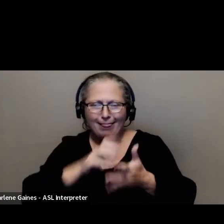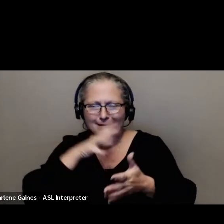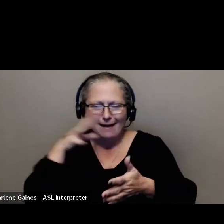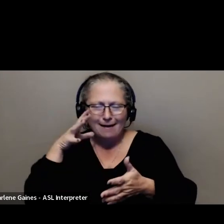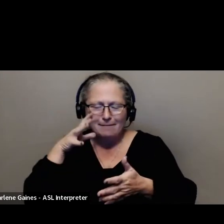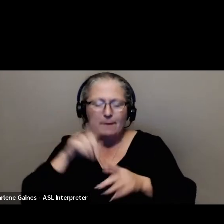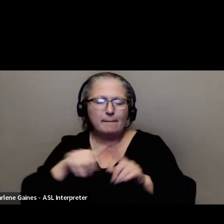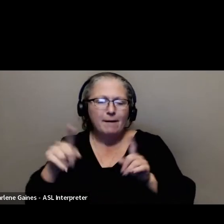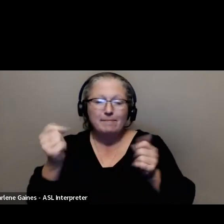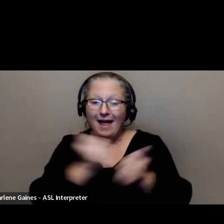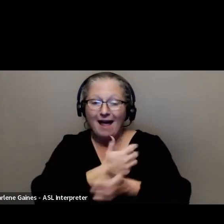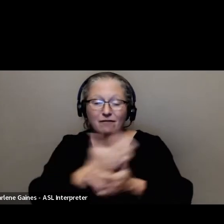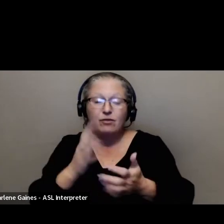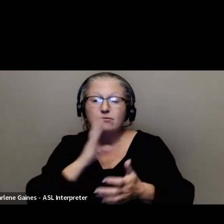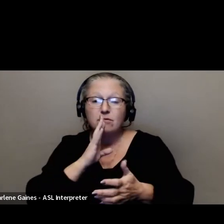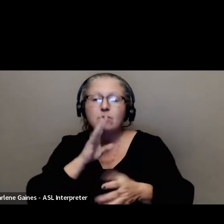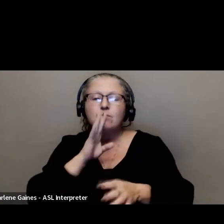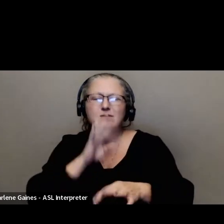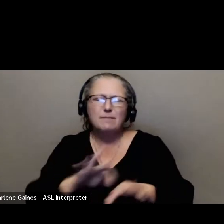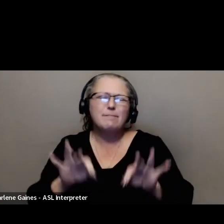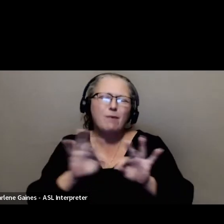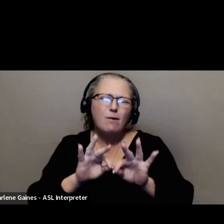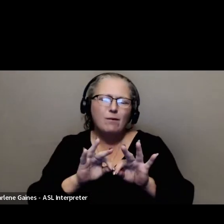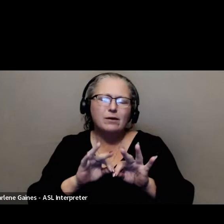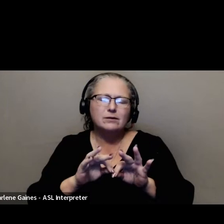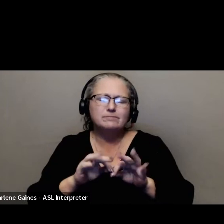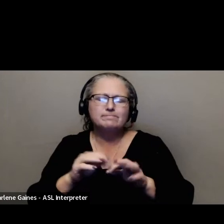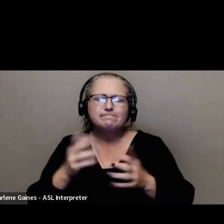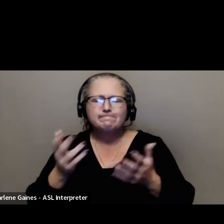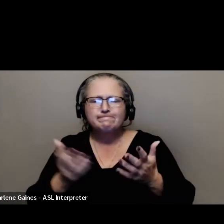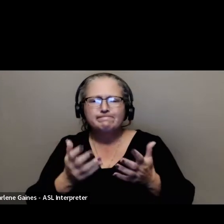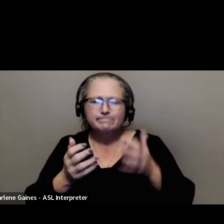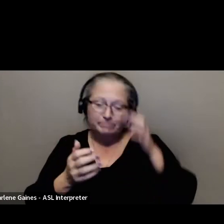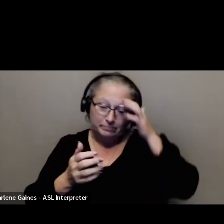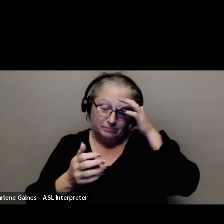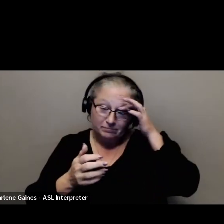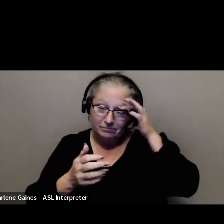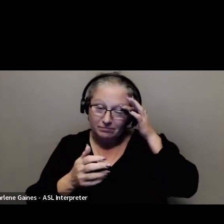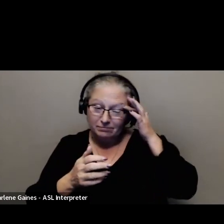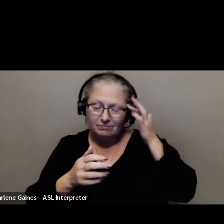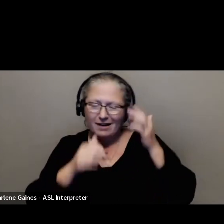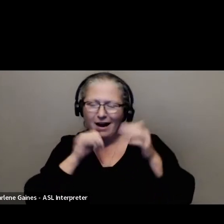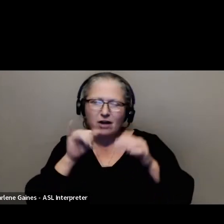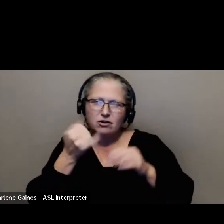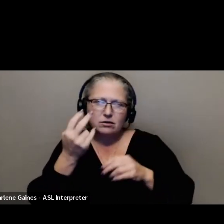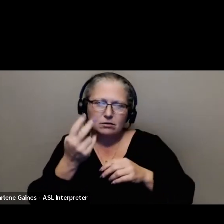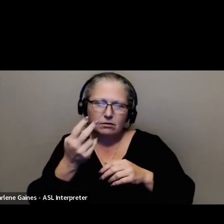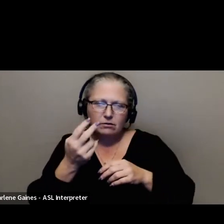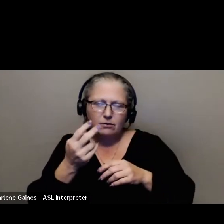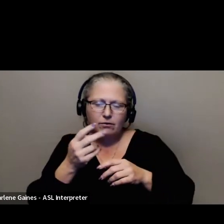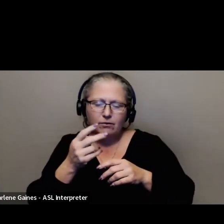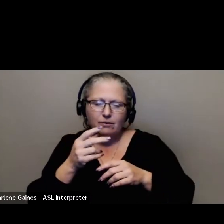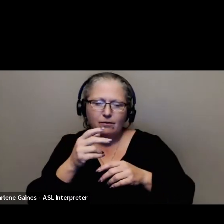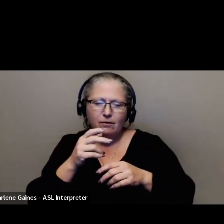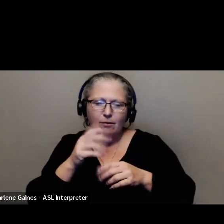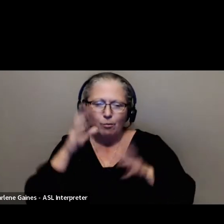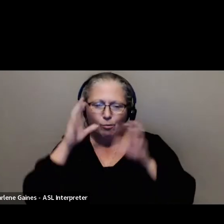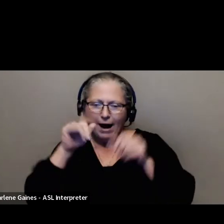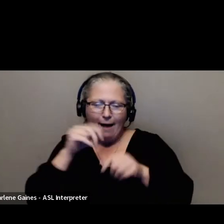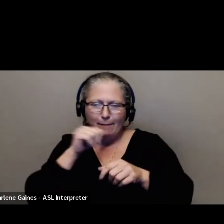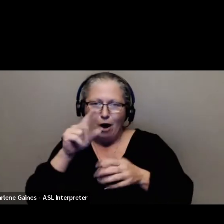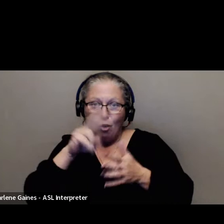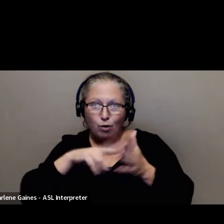but everything that was said was important. And a couple of things, not just a couple of things, President Land, I'm not going to read